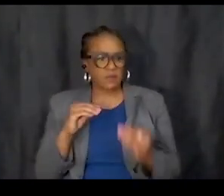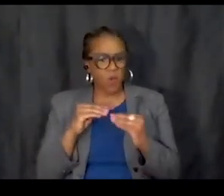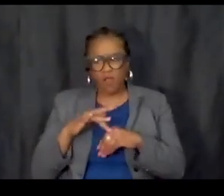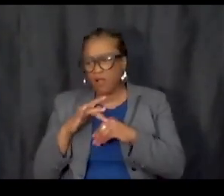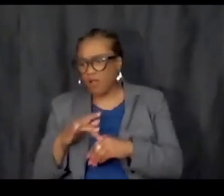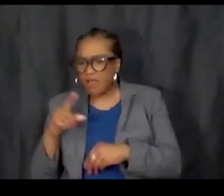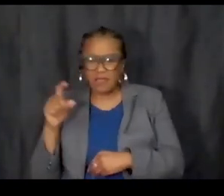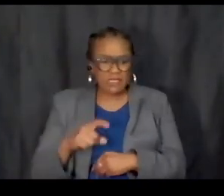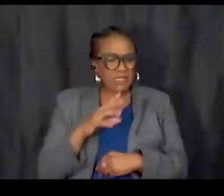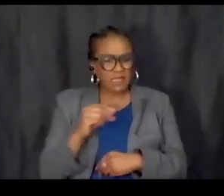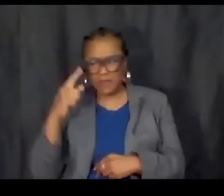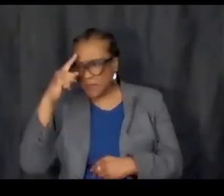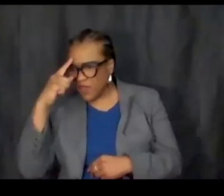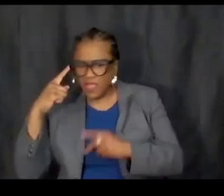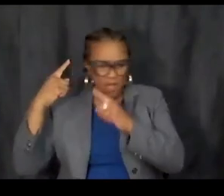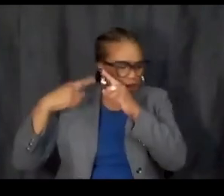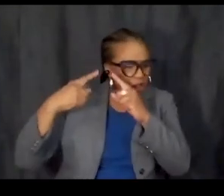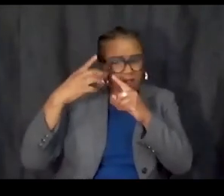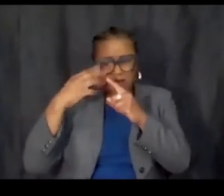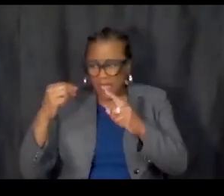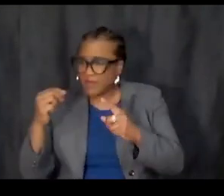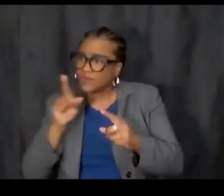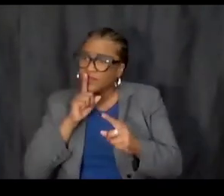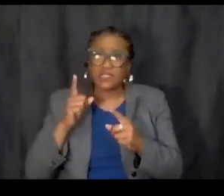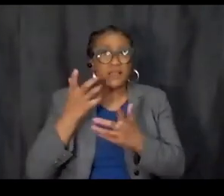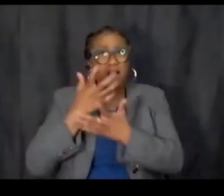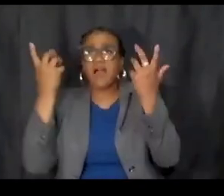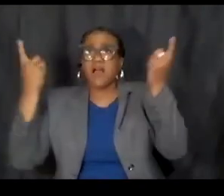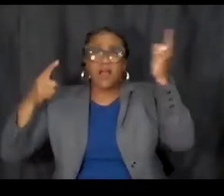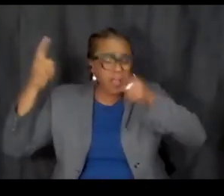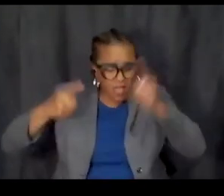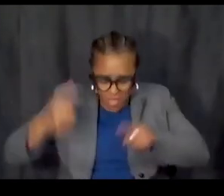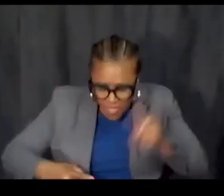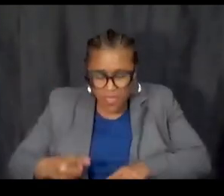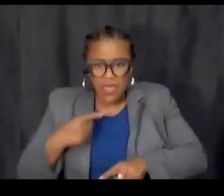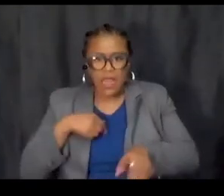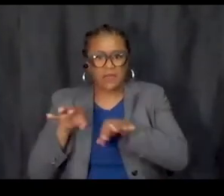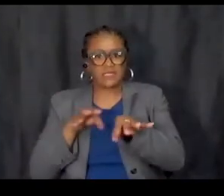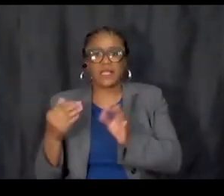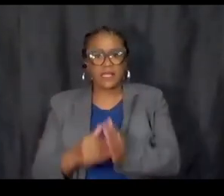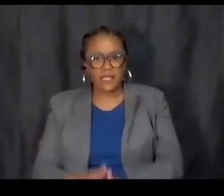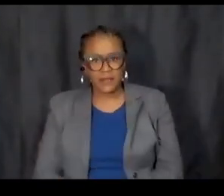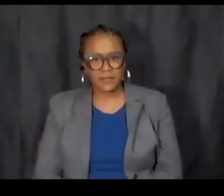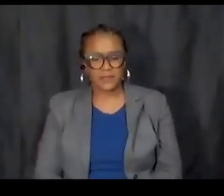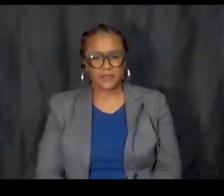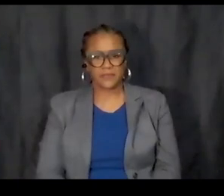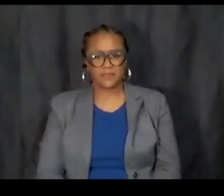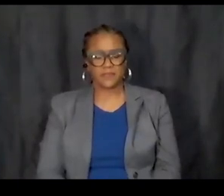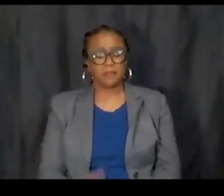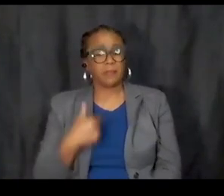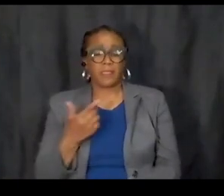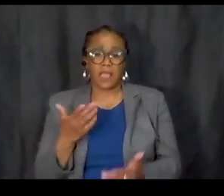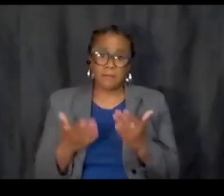and neurological pattern in infinite exploding pieces, and I'm explaining again. I